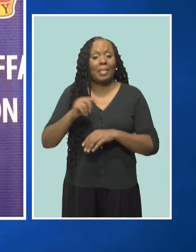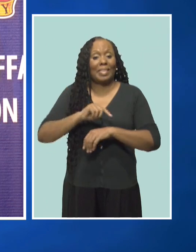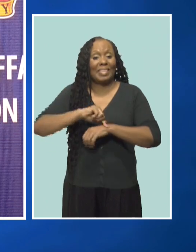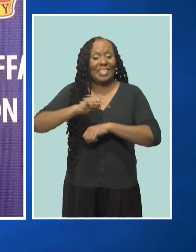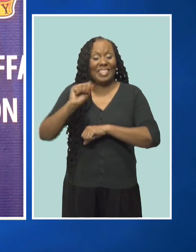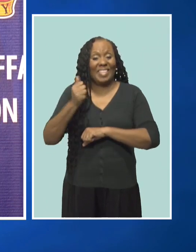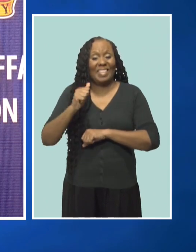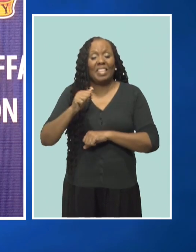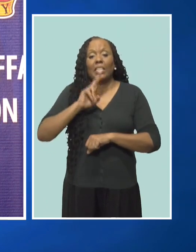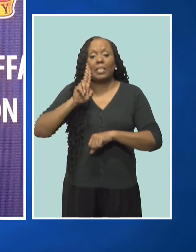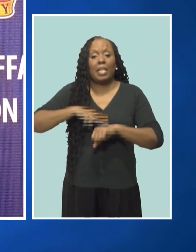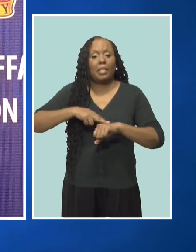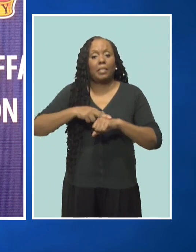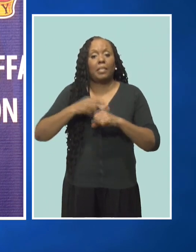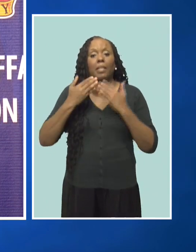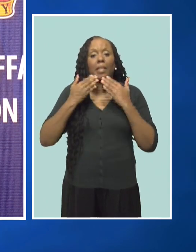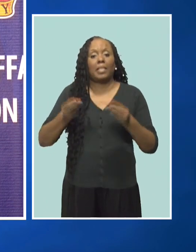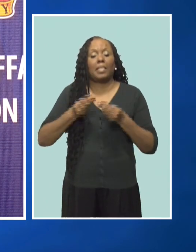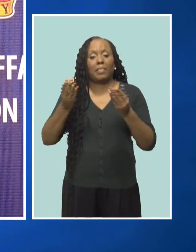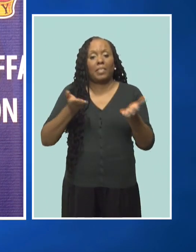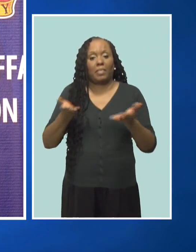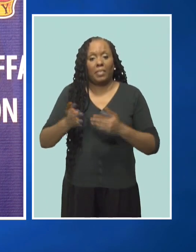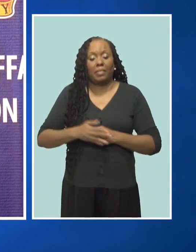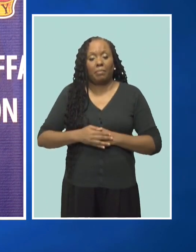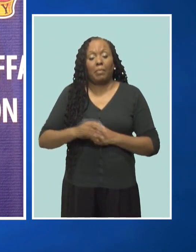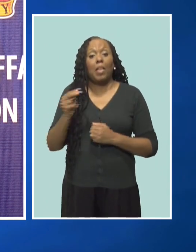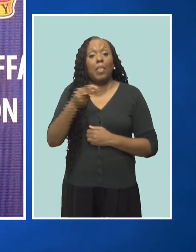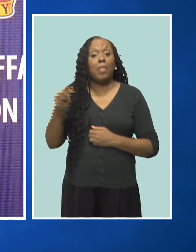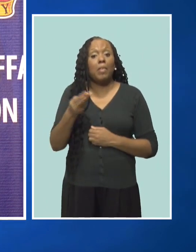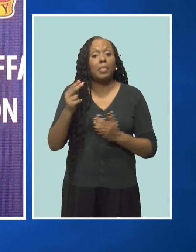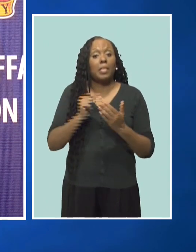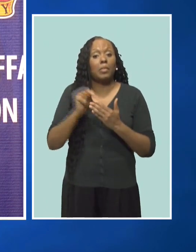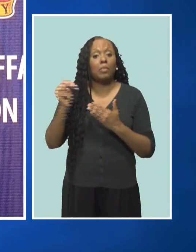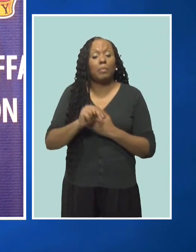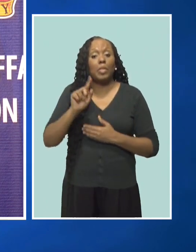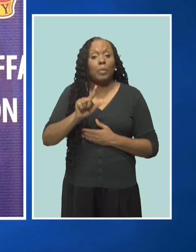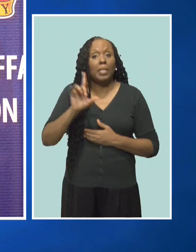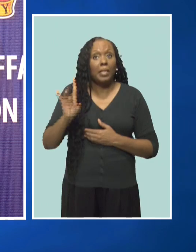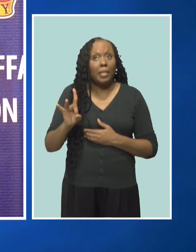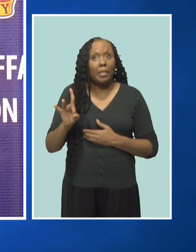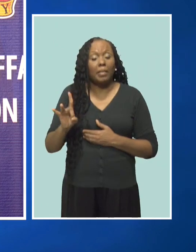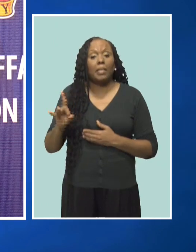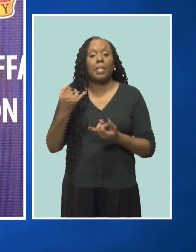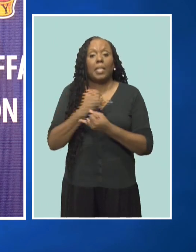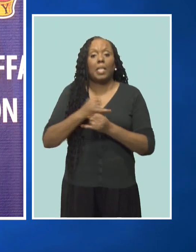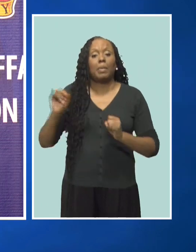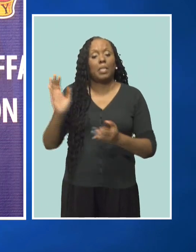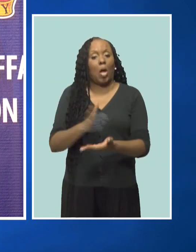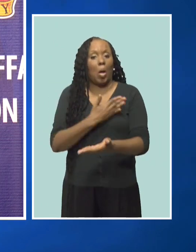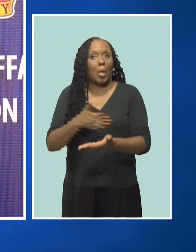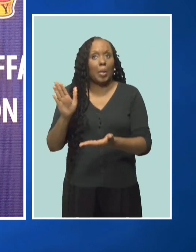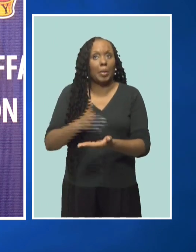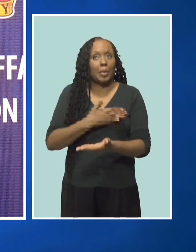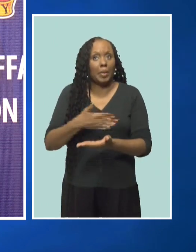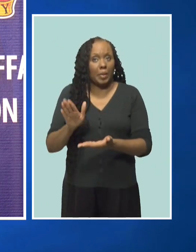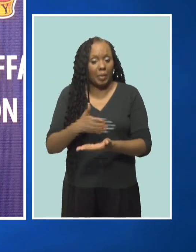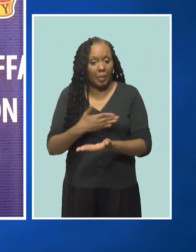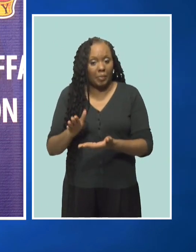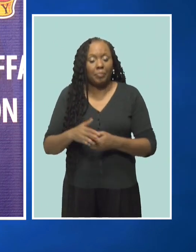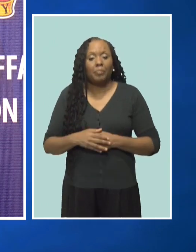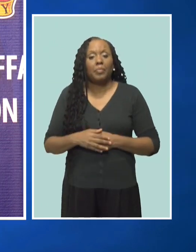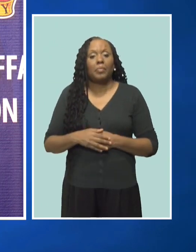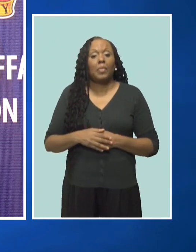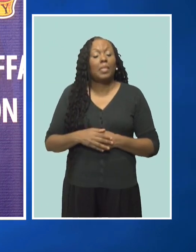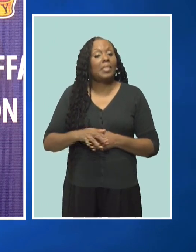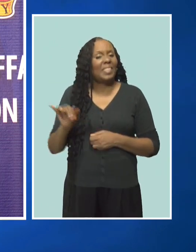Thanksgiving. On Thursday, November 28th, will be the Independence Concert. Also on Thursday,